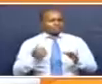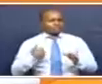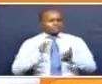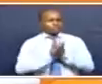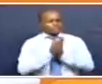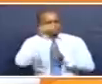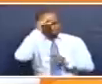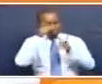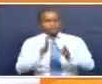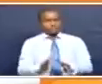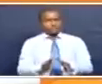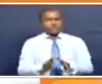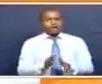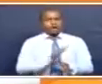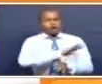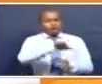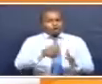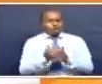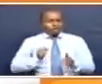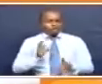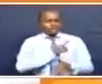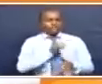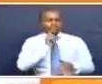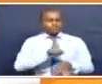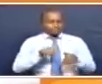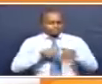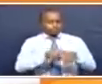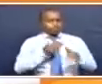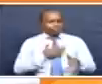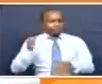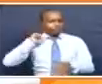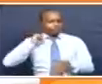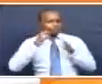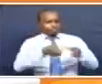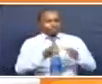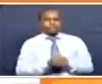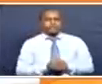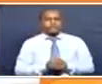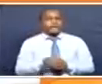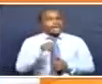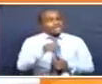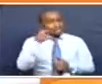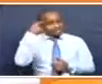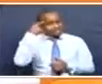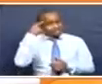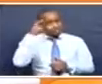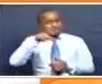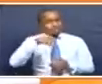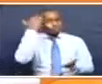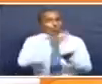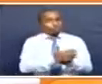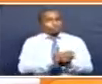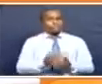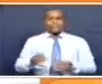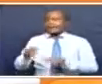must be beholden to my political ideology and political philosophy, I think it is a fallacy that we need to bring to an end. And some governors have been